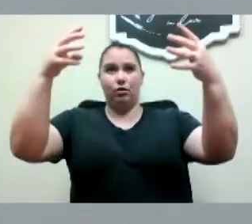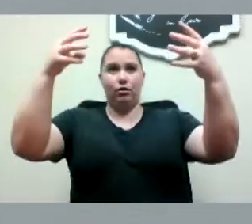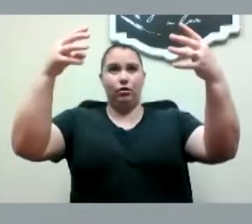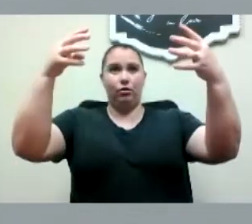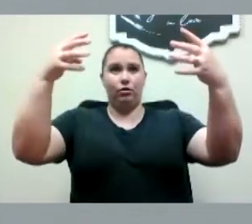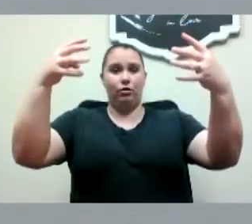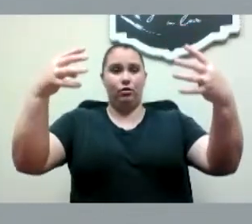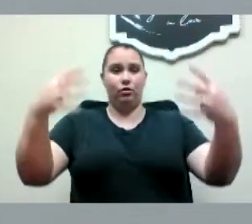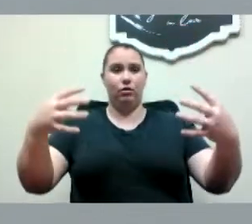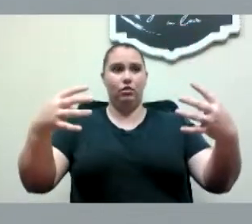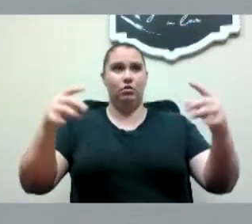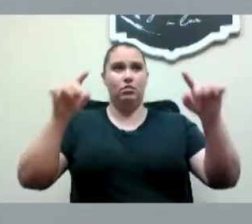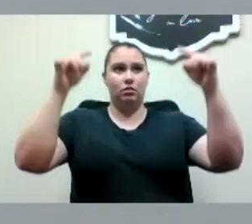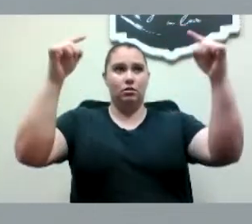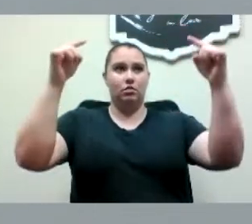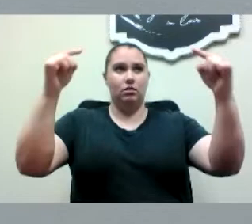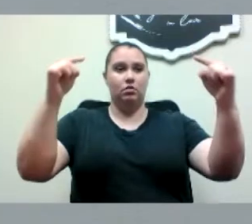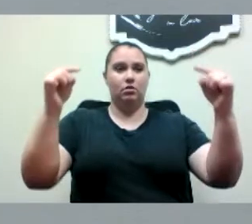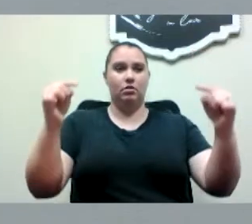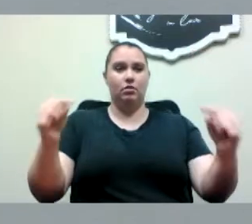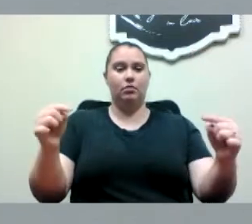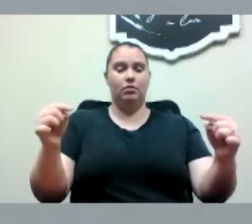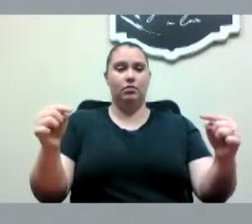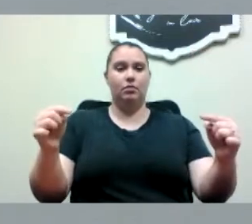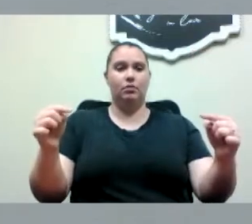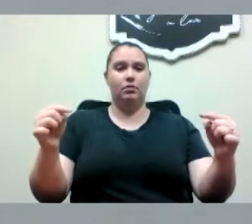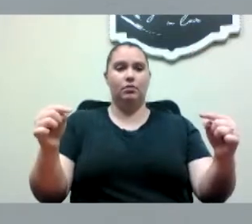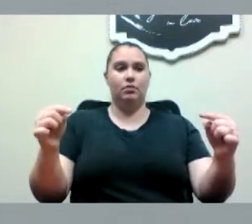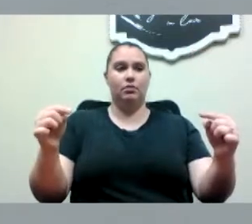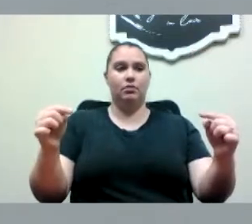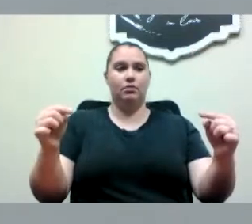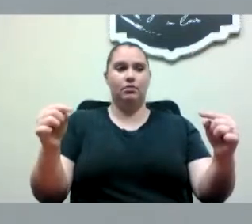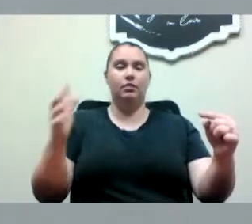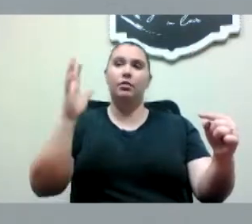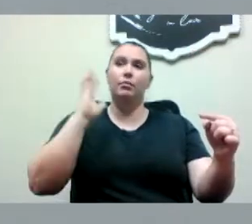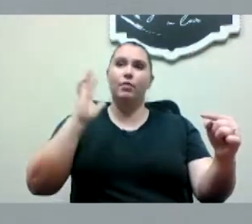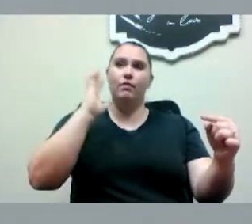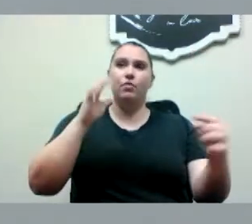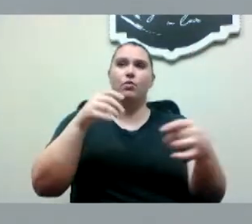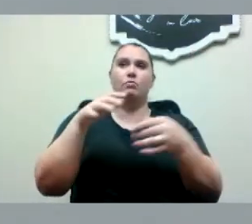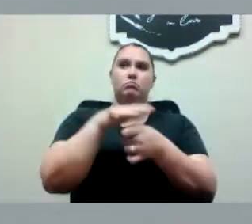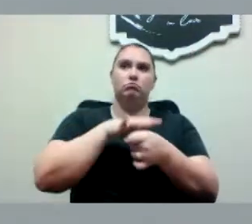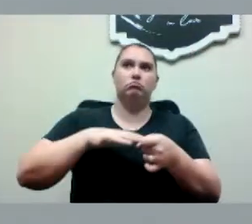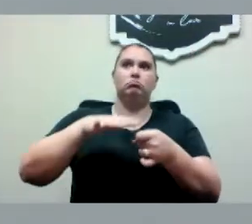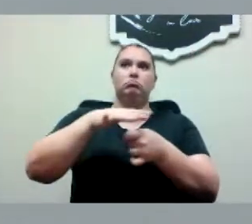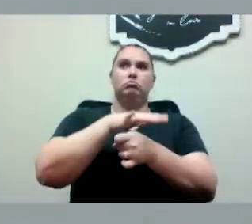plan with the precinct cleanup,